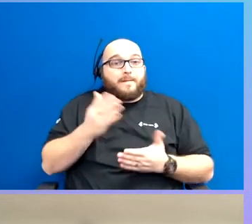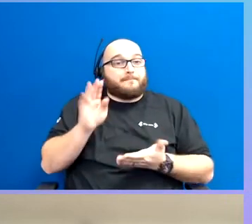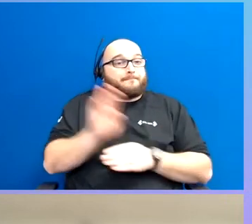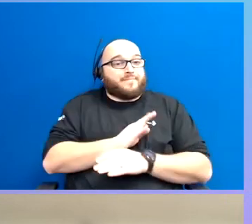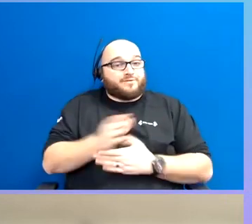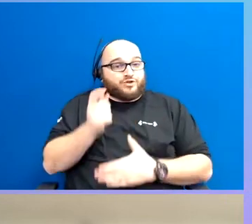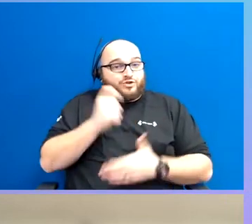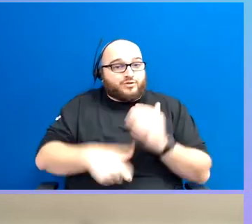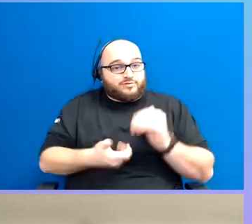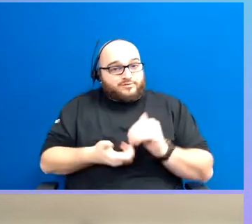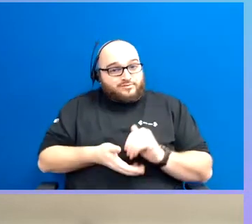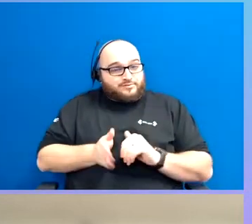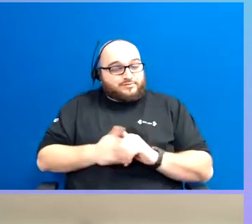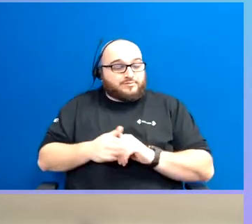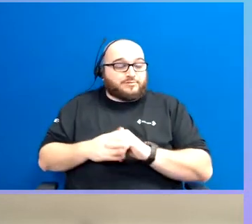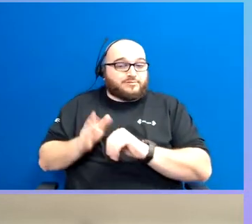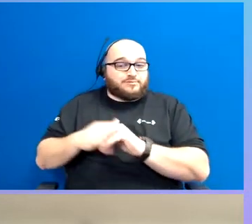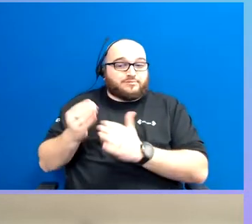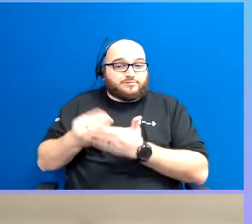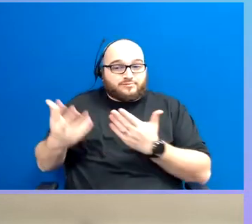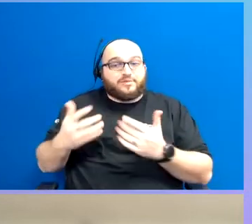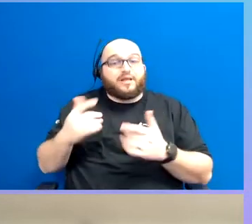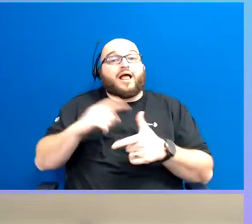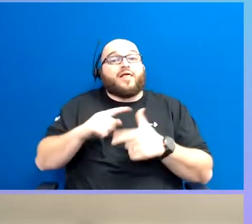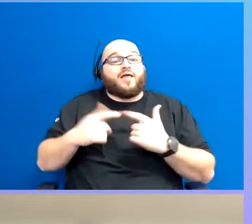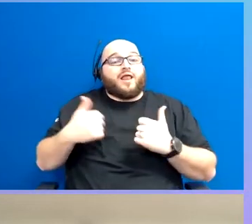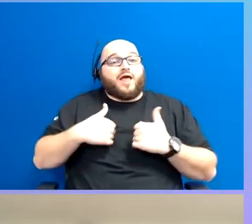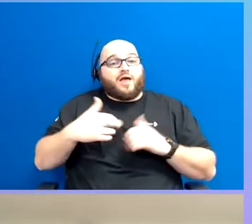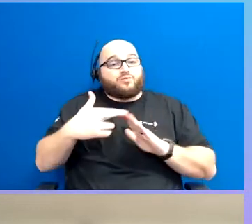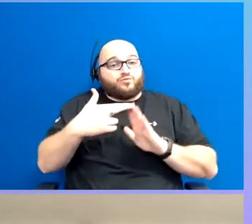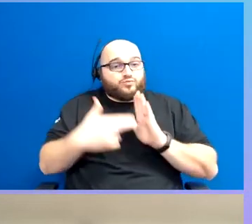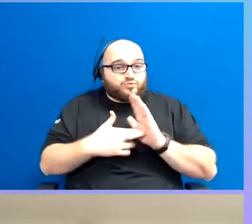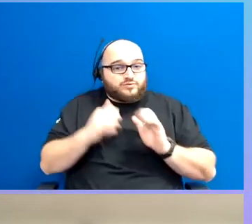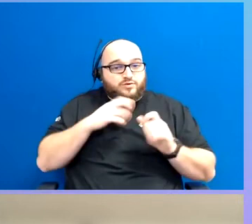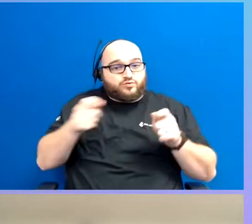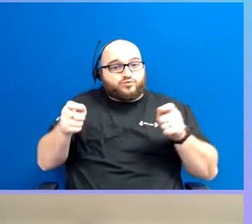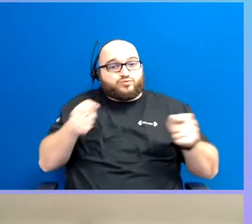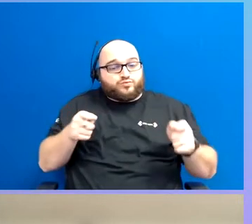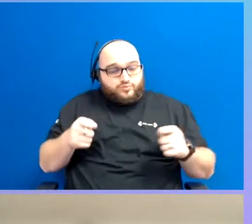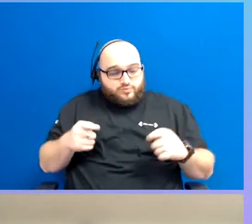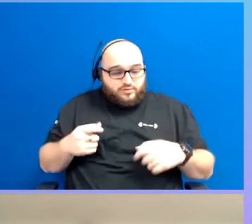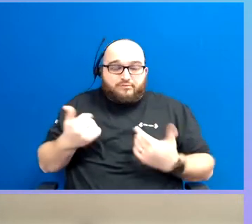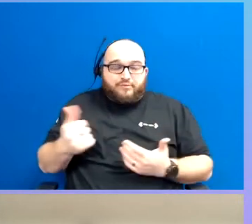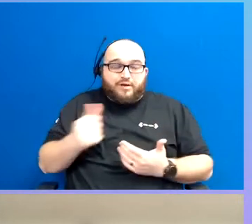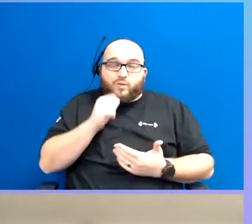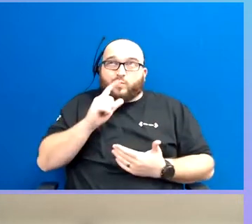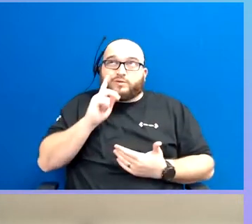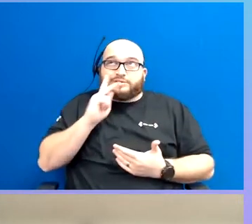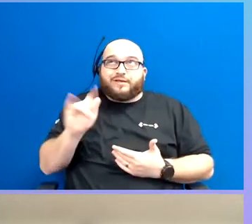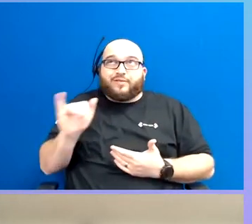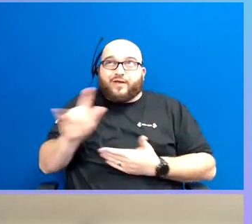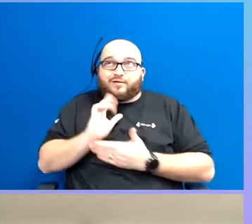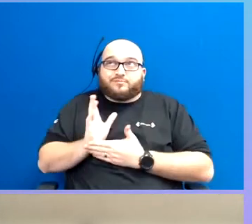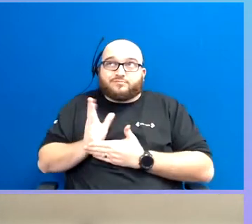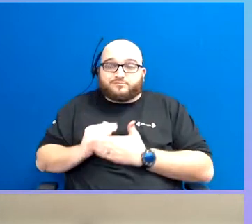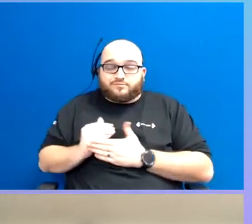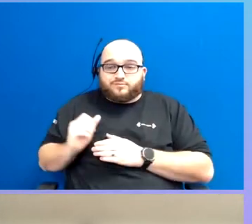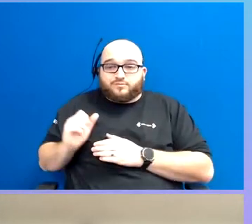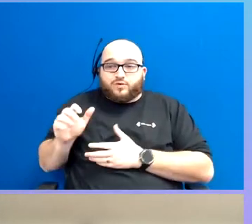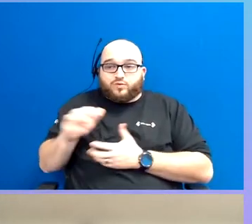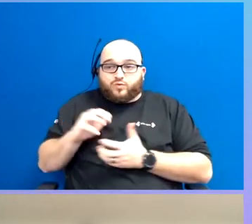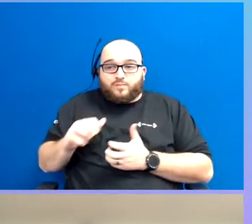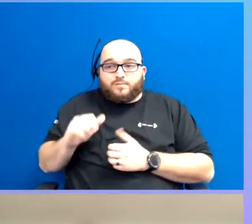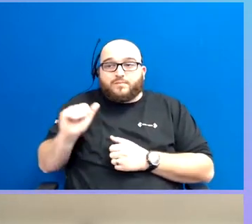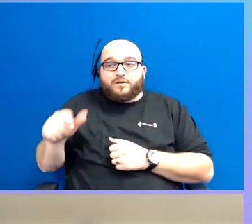rising. And then we had regulation. Now, I don't actually see that as part of the storm. It's more like a big sunlight